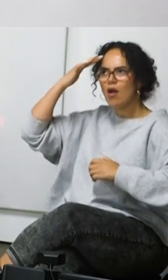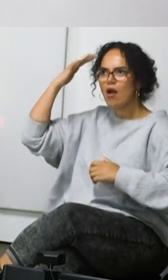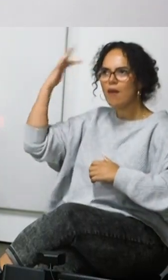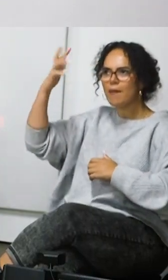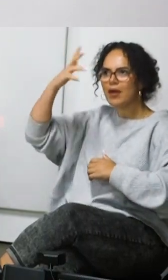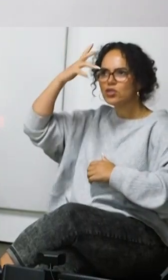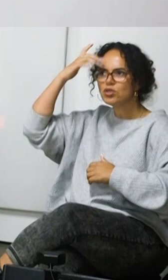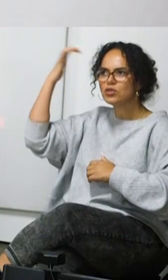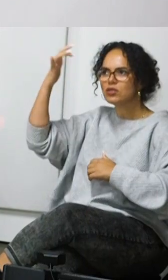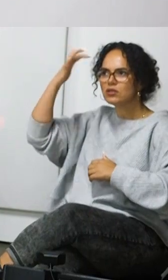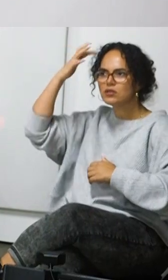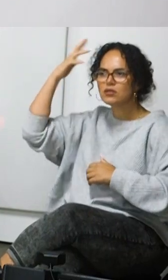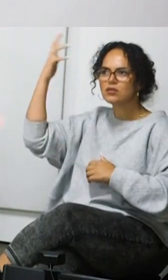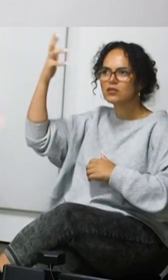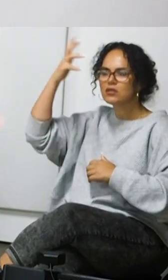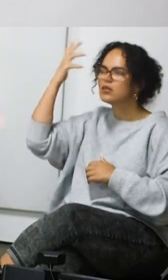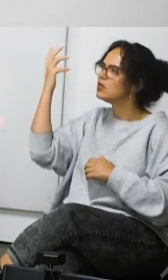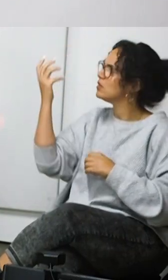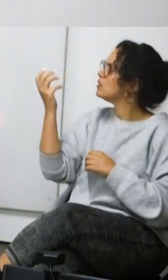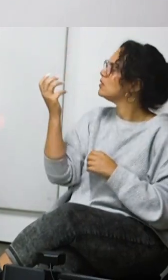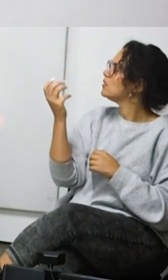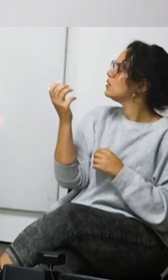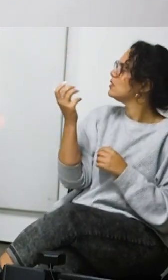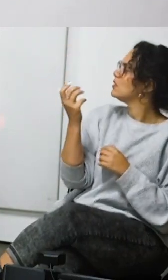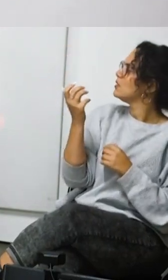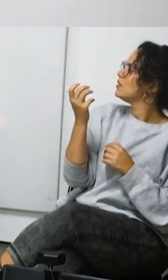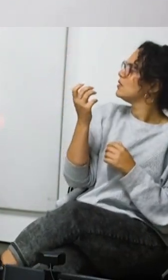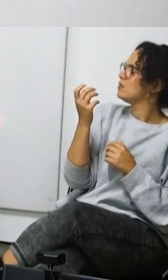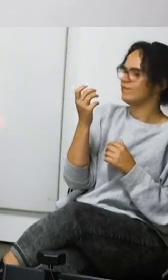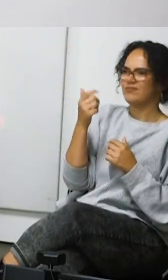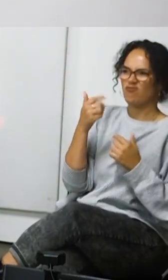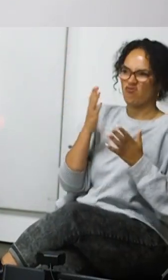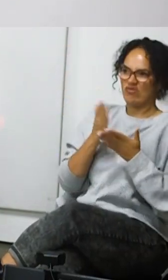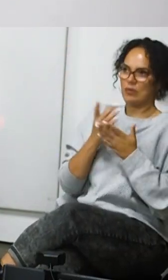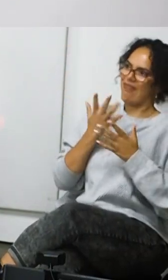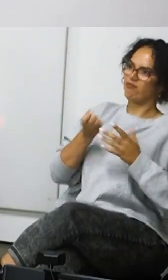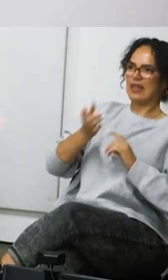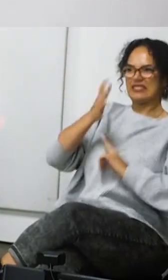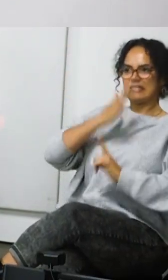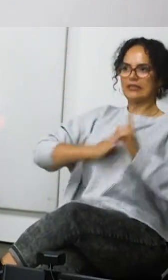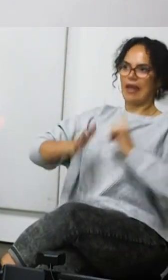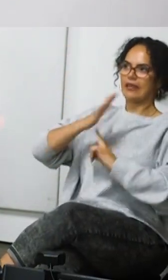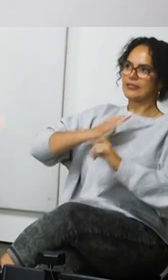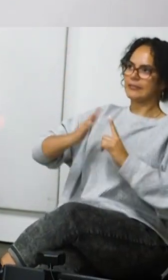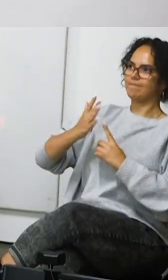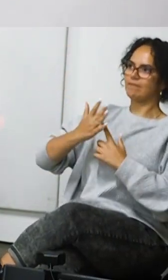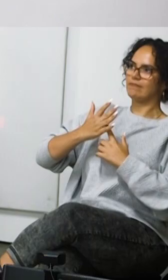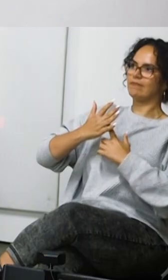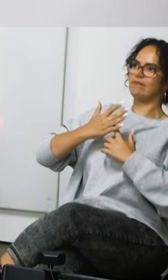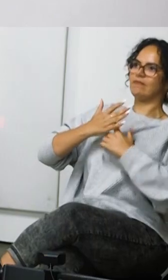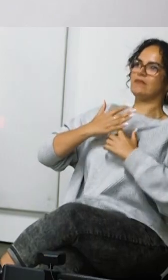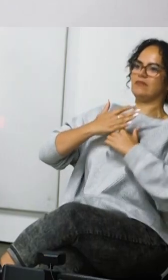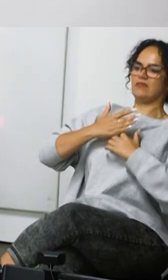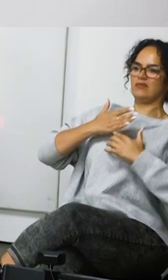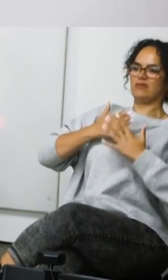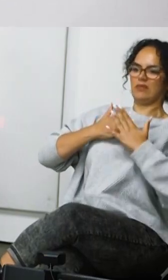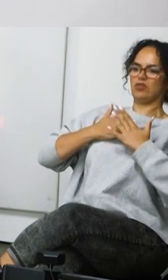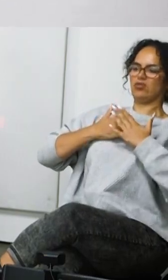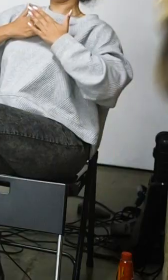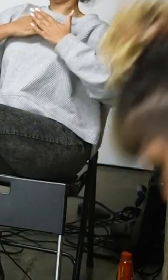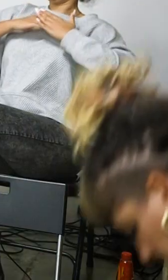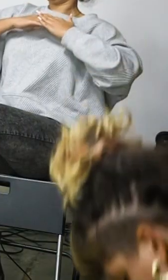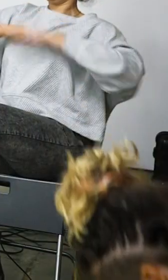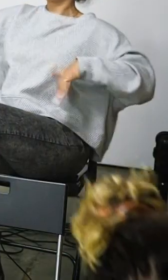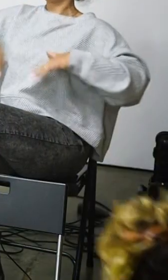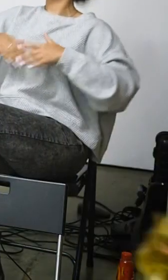imaginable, all of these kind of things, like the edges of our societal imaginary, how we can keep pushing it at those boundaries.